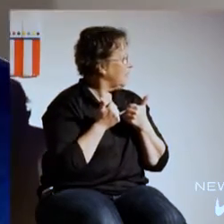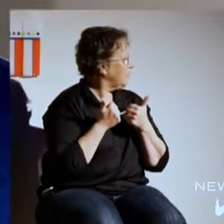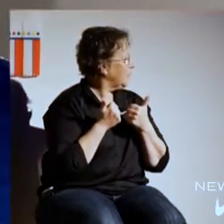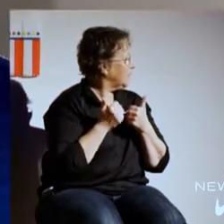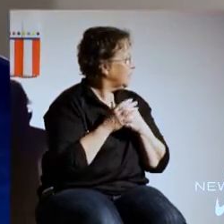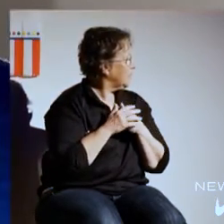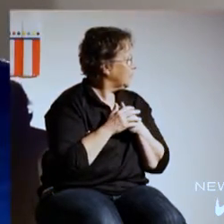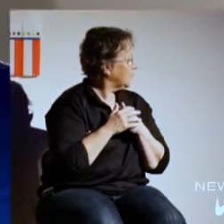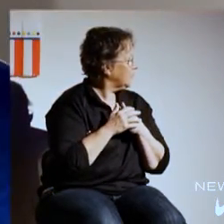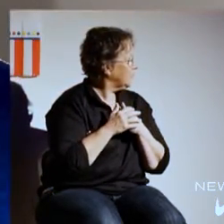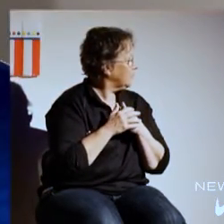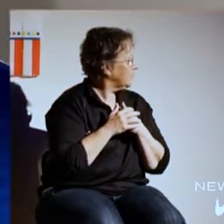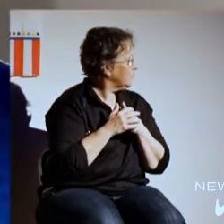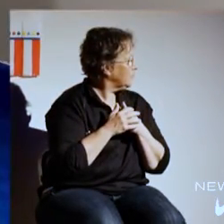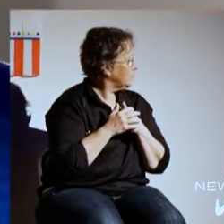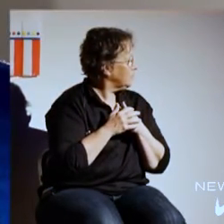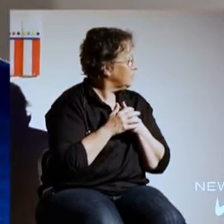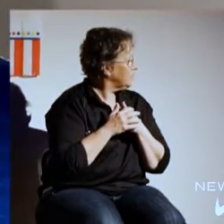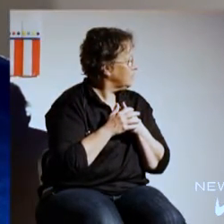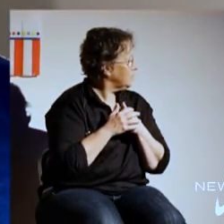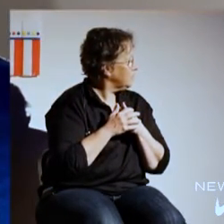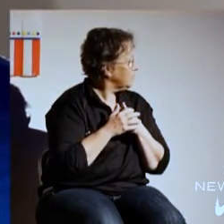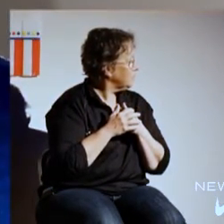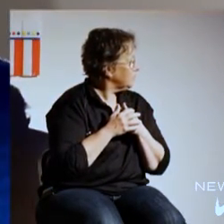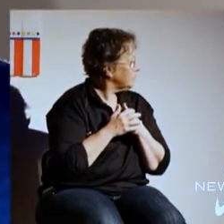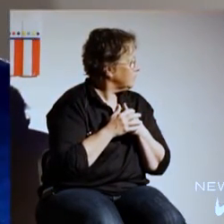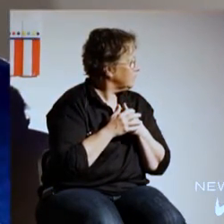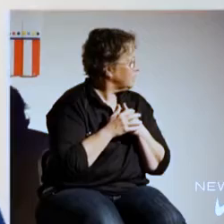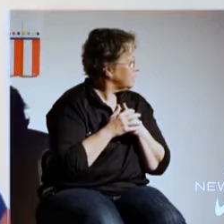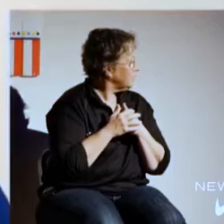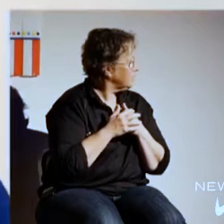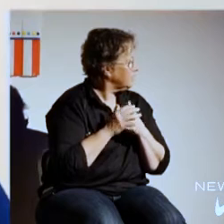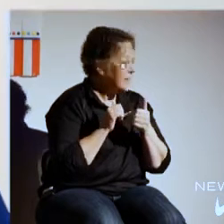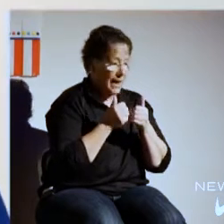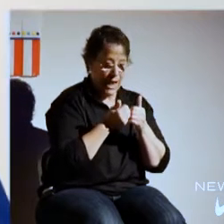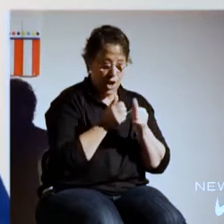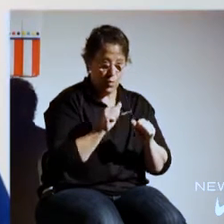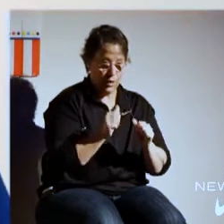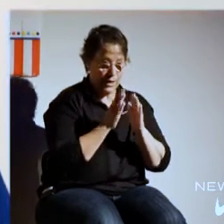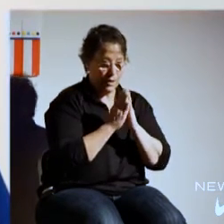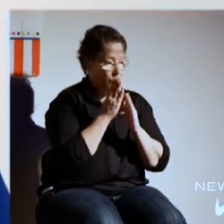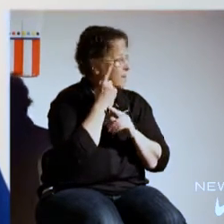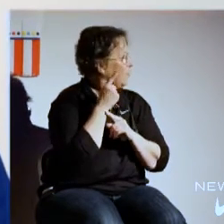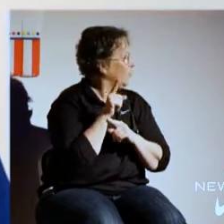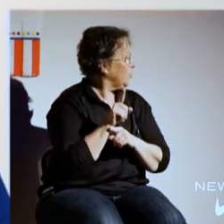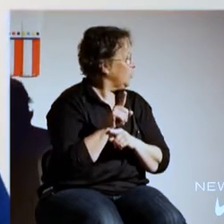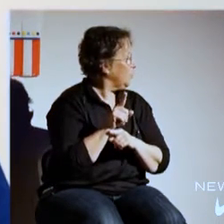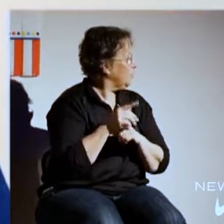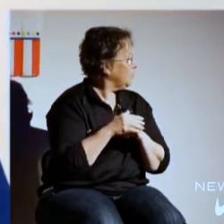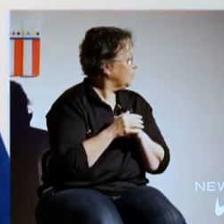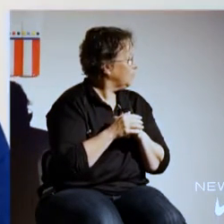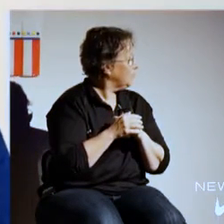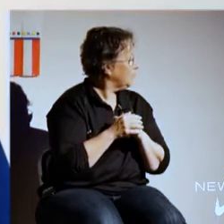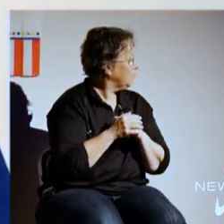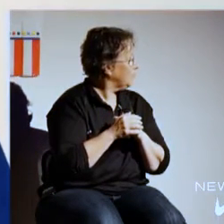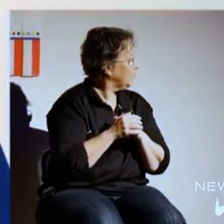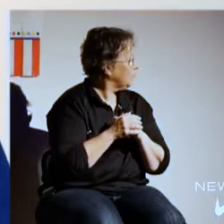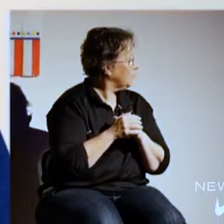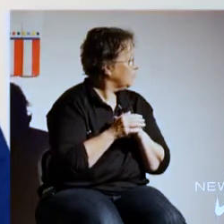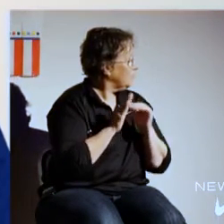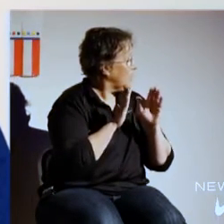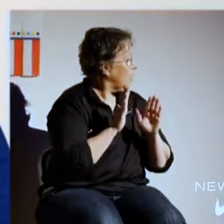bottom. I said, oh, I'm sorry to hear that, you know, how can I pray for you? He said, I've been coming to church for a couple of months. I said, oh, great, what are your next